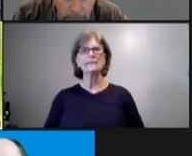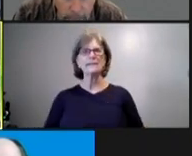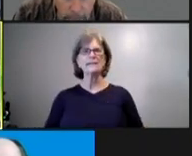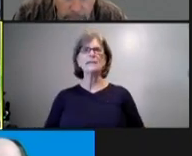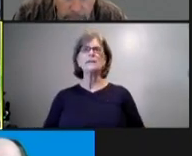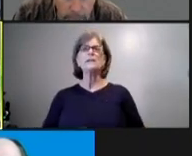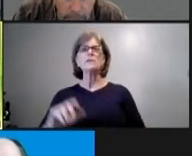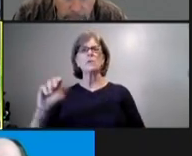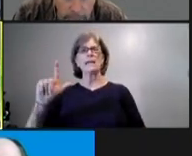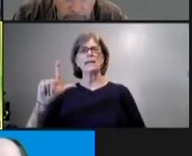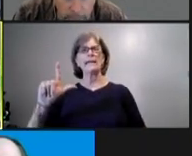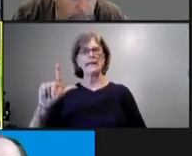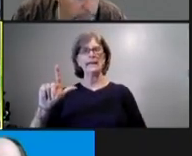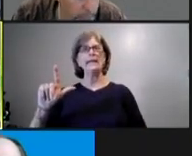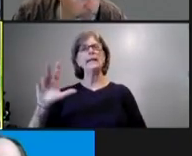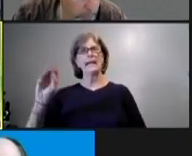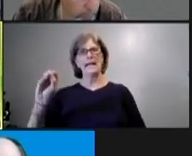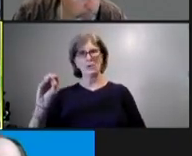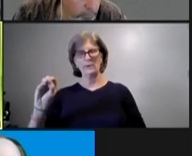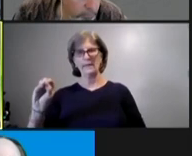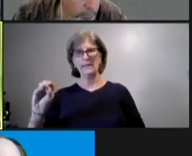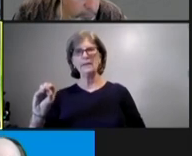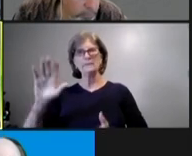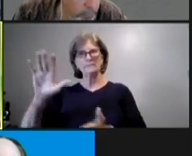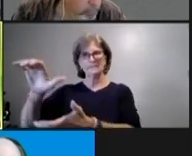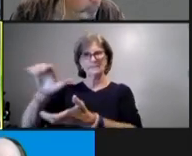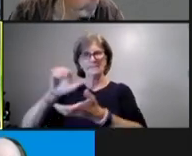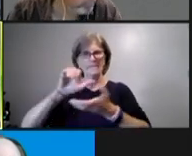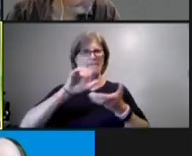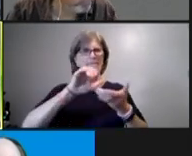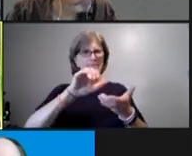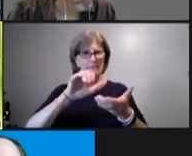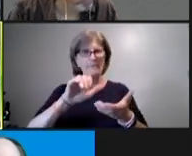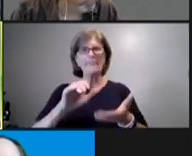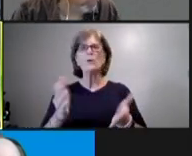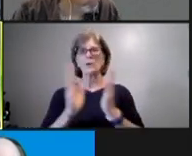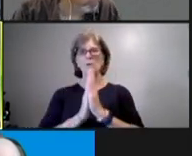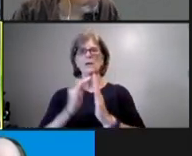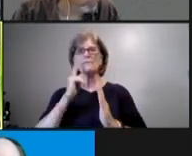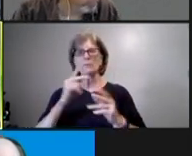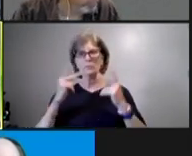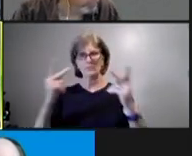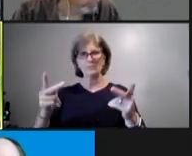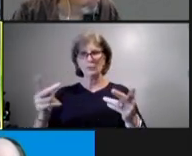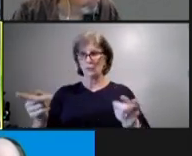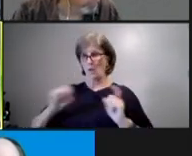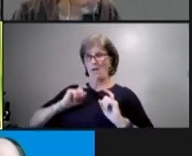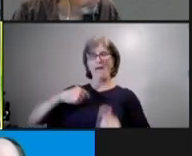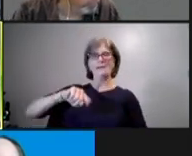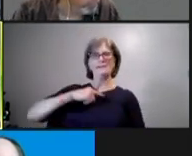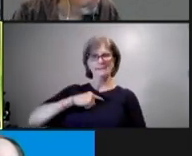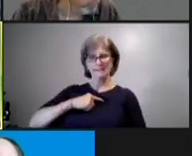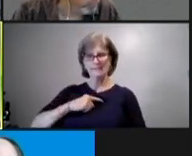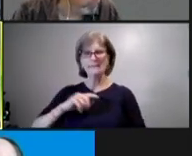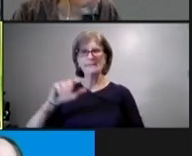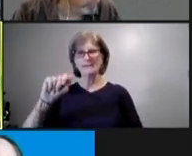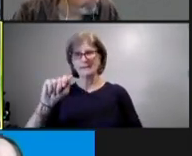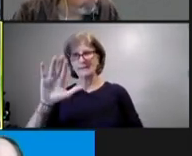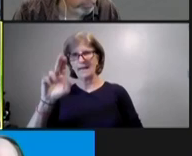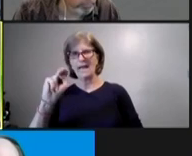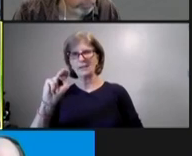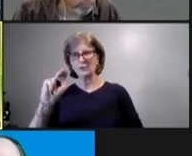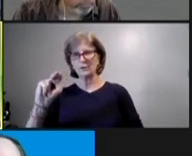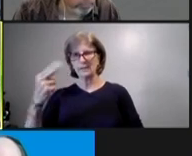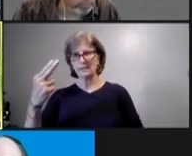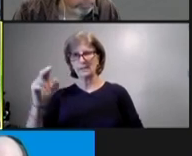Allegheny County DHS awarded that request for proposal to Action Housing as the lead organization. And we